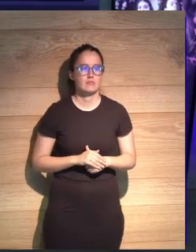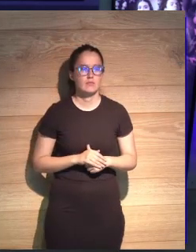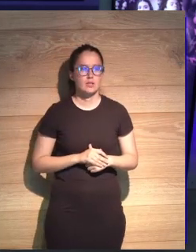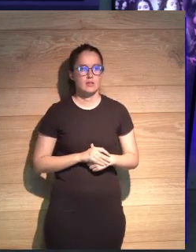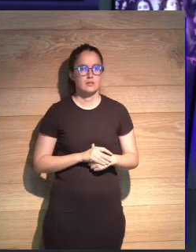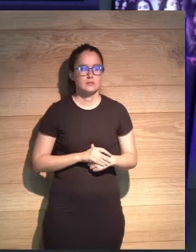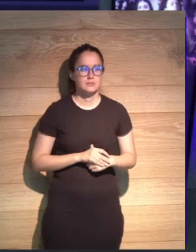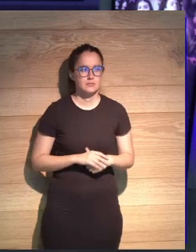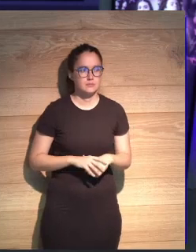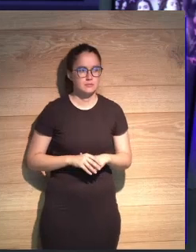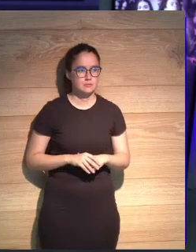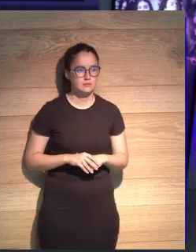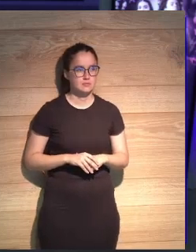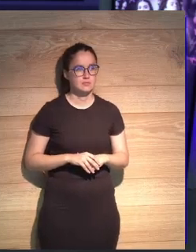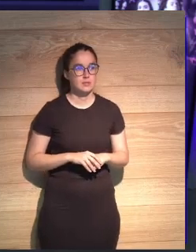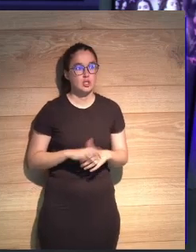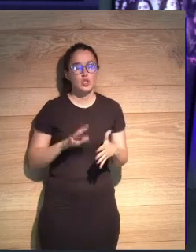appear.